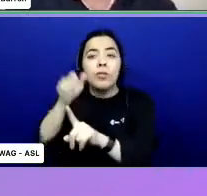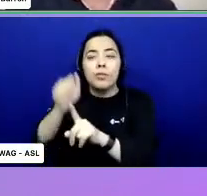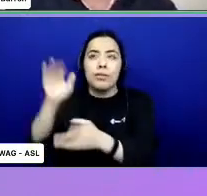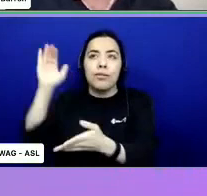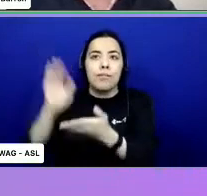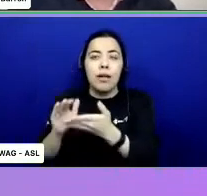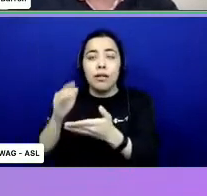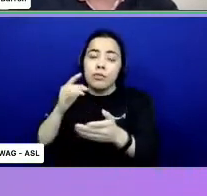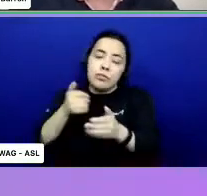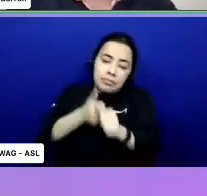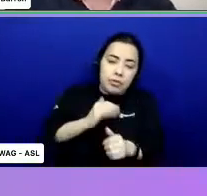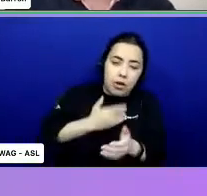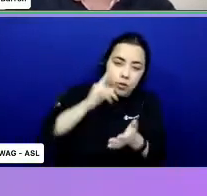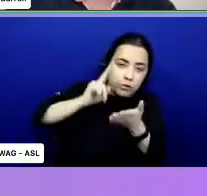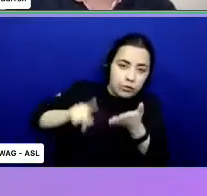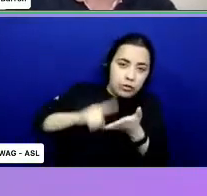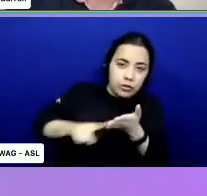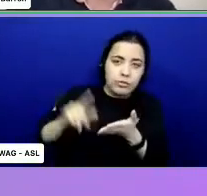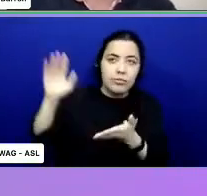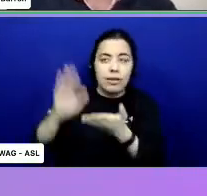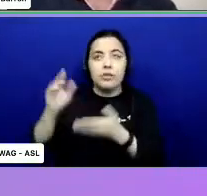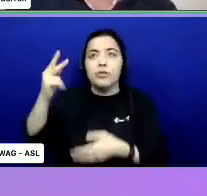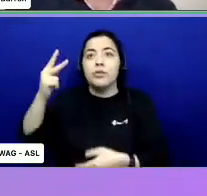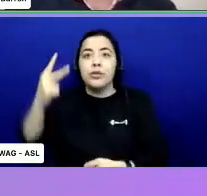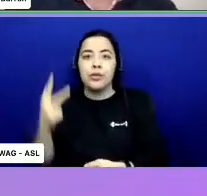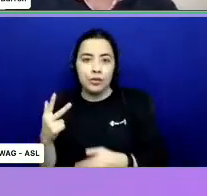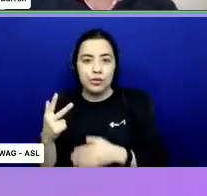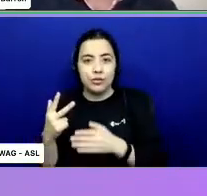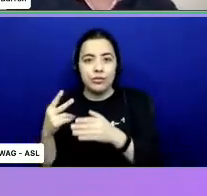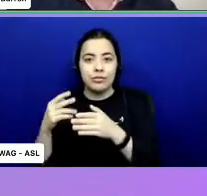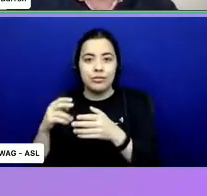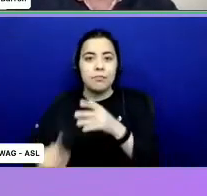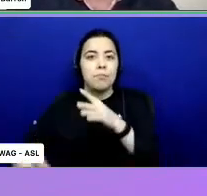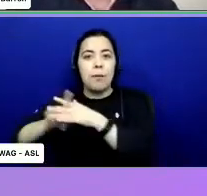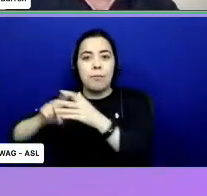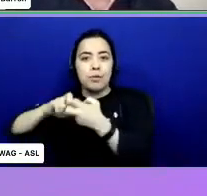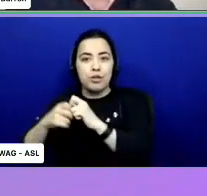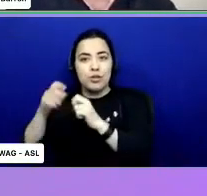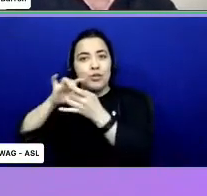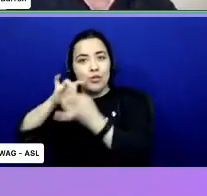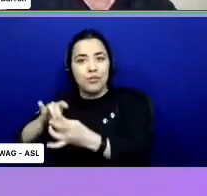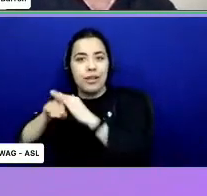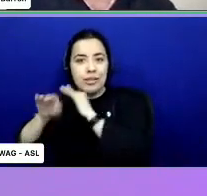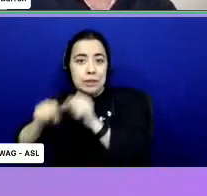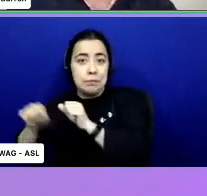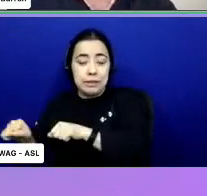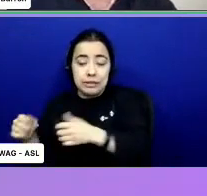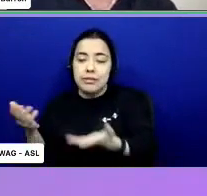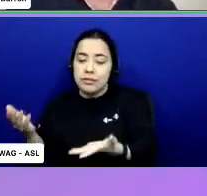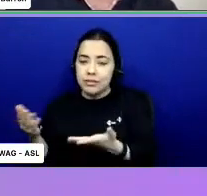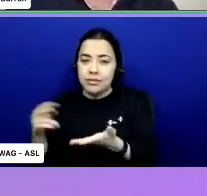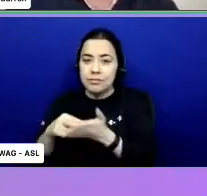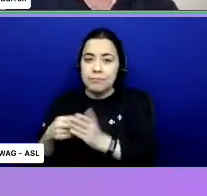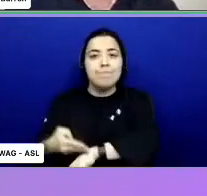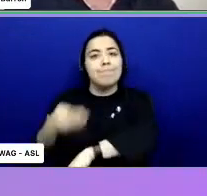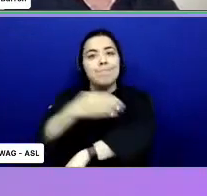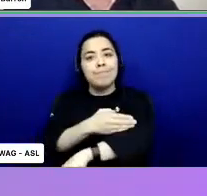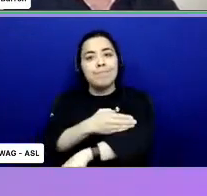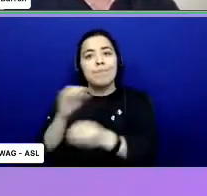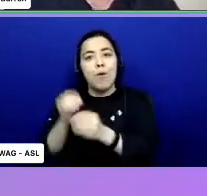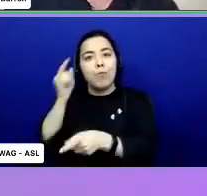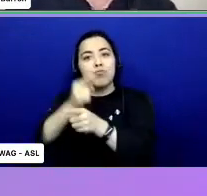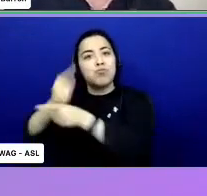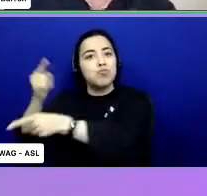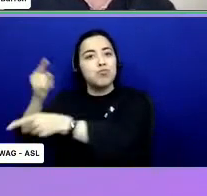our research and insight, up to 2/3 of accessibility issues. And so just a little bit more about X for